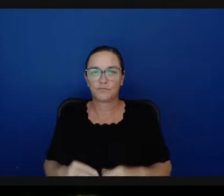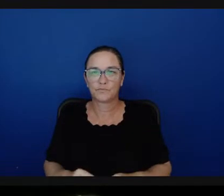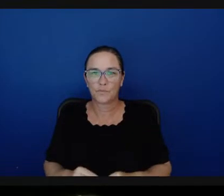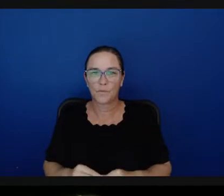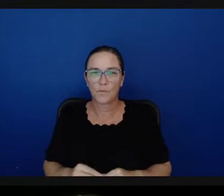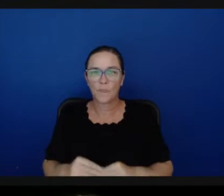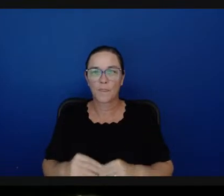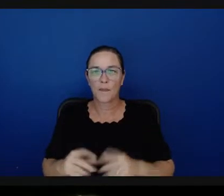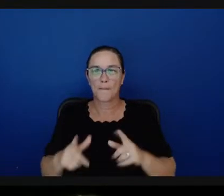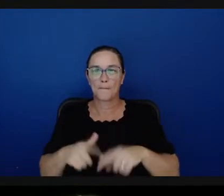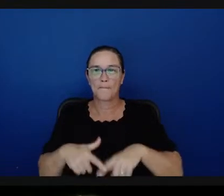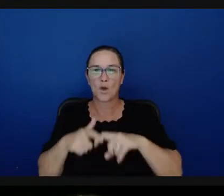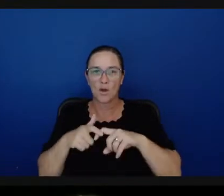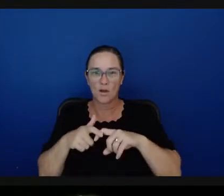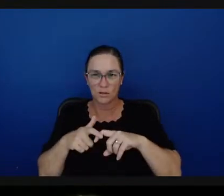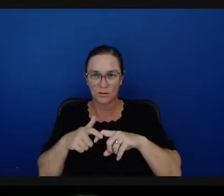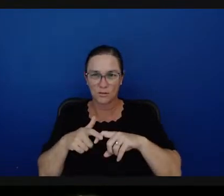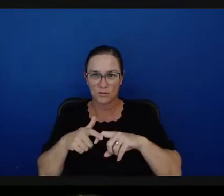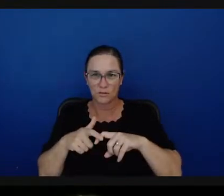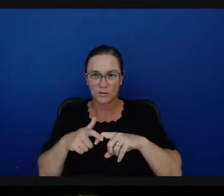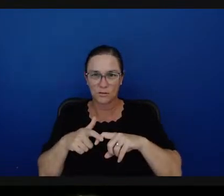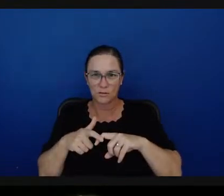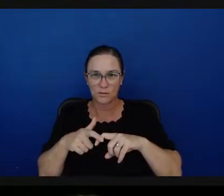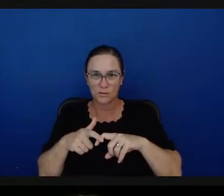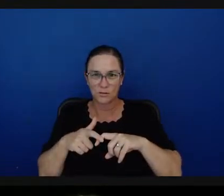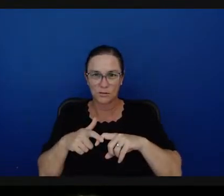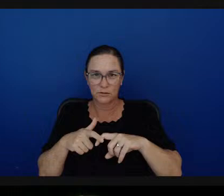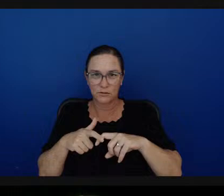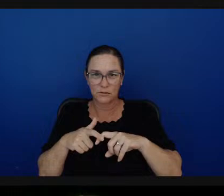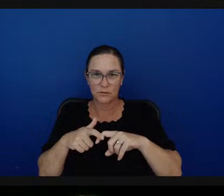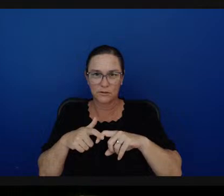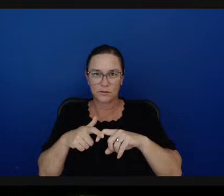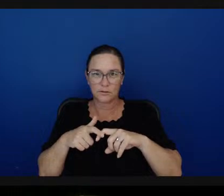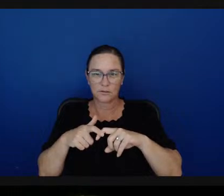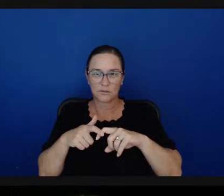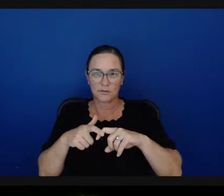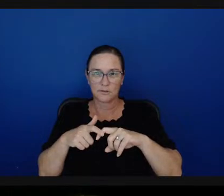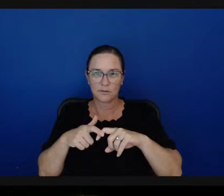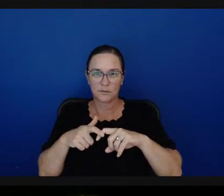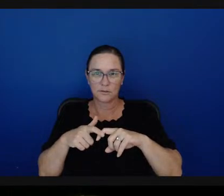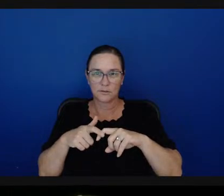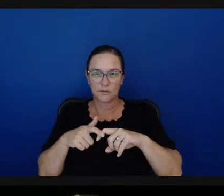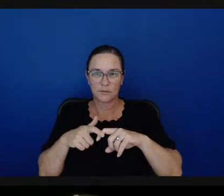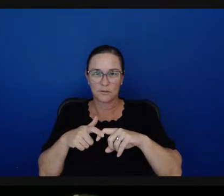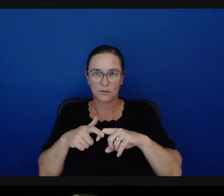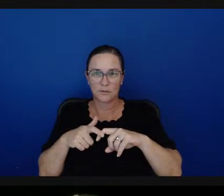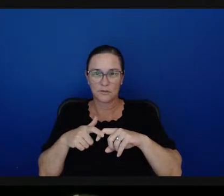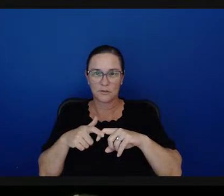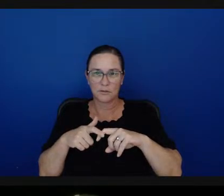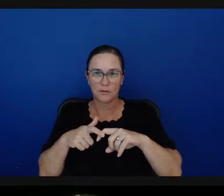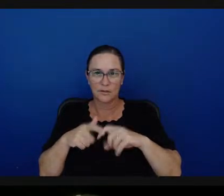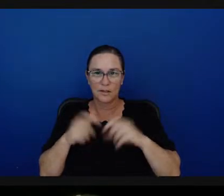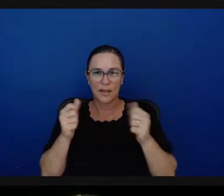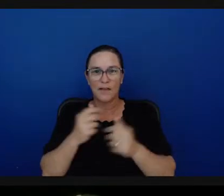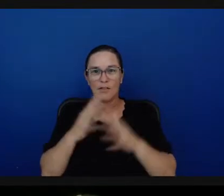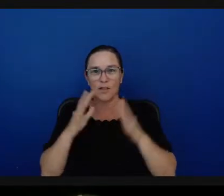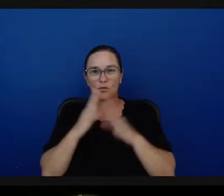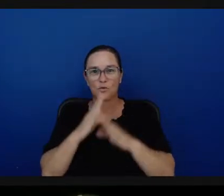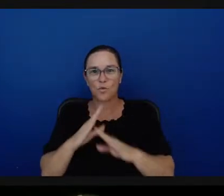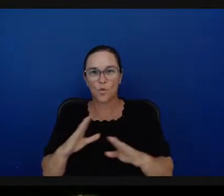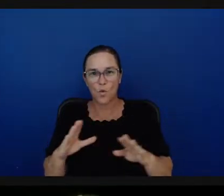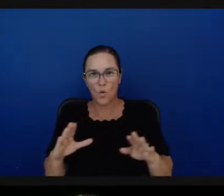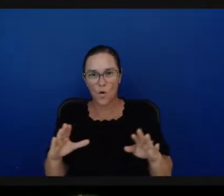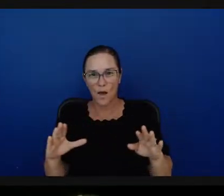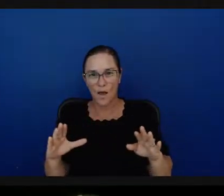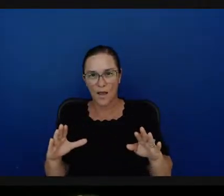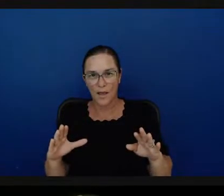pause coming through here. Everything's pretty still, at least in this